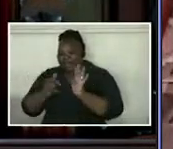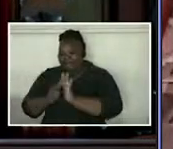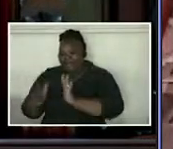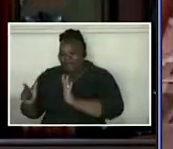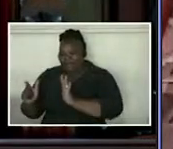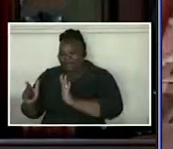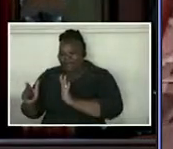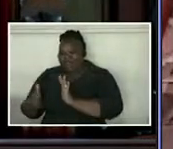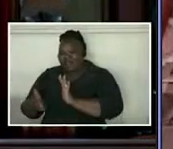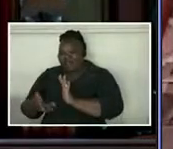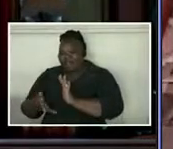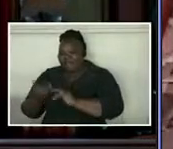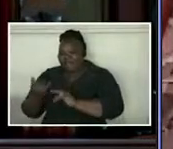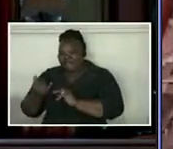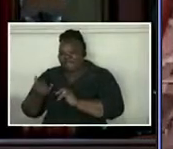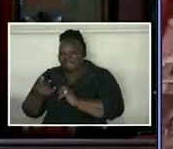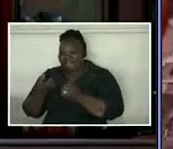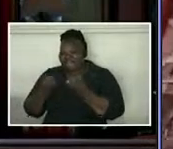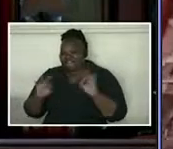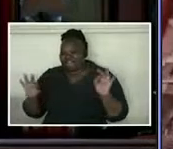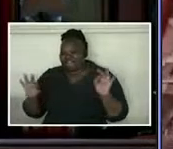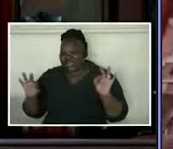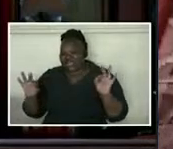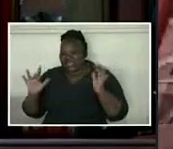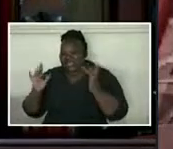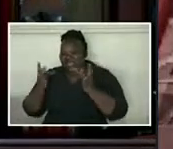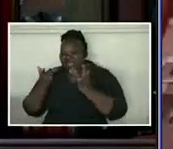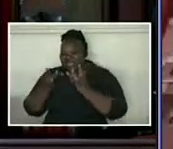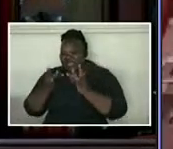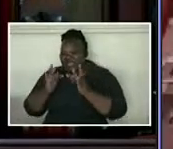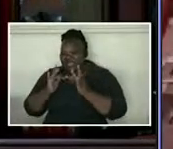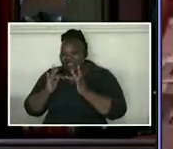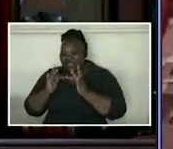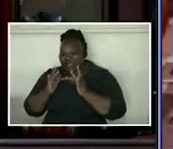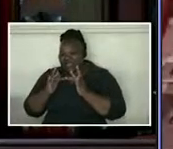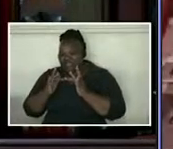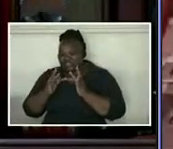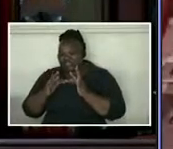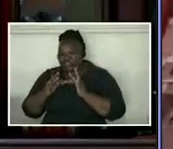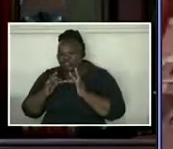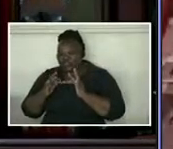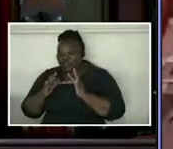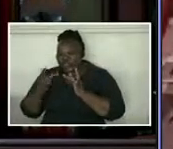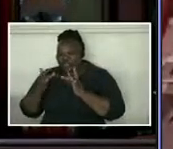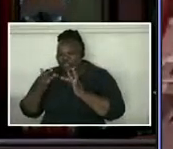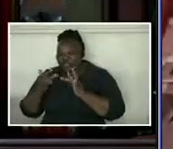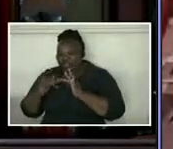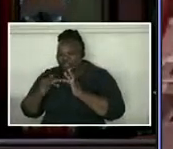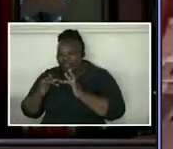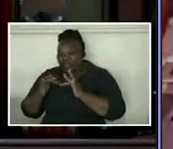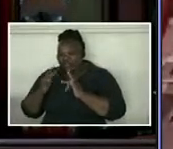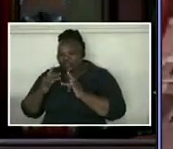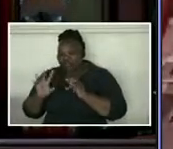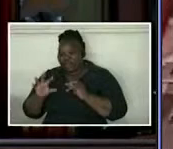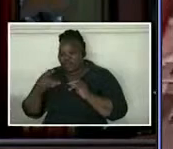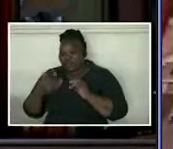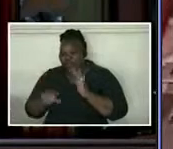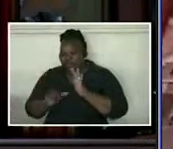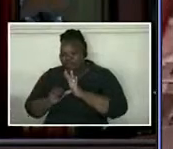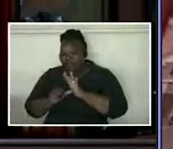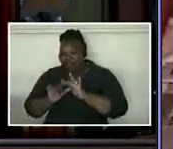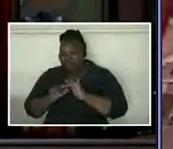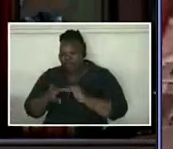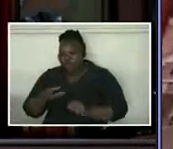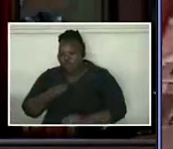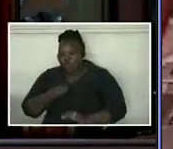free internet connection instead installed this is a very important for our young people who are looking